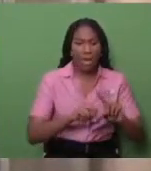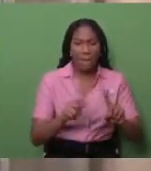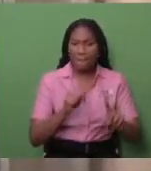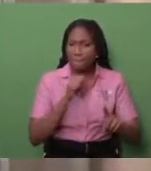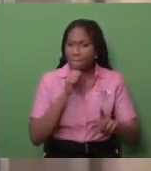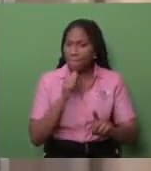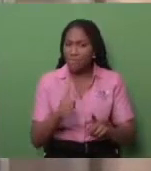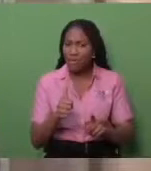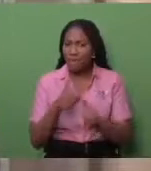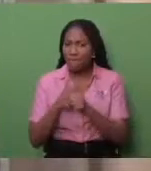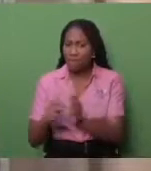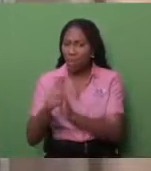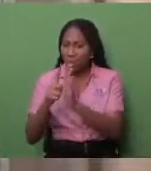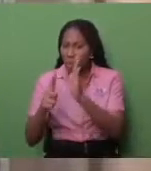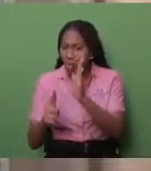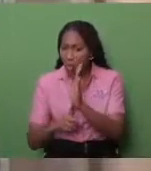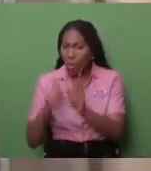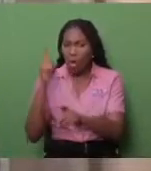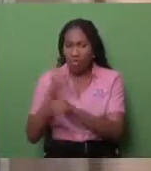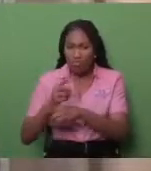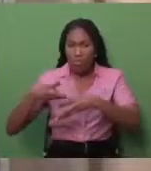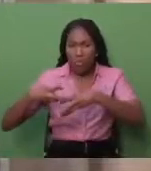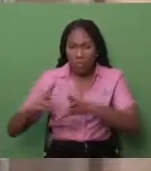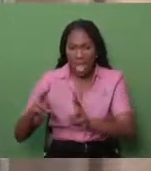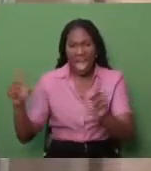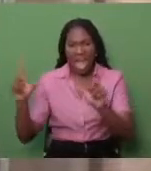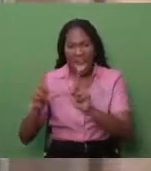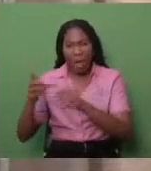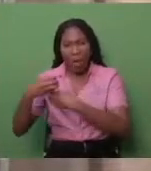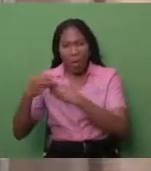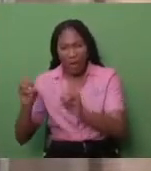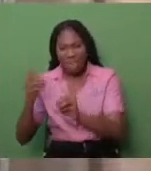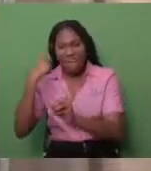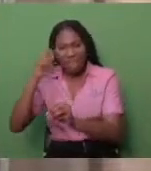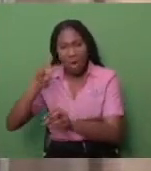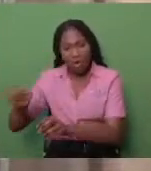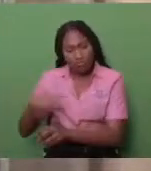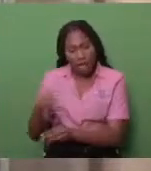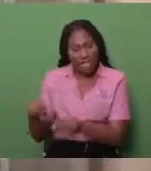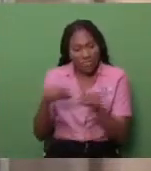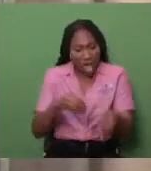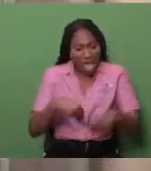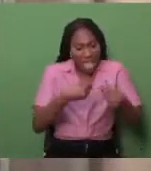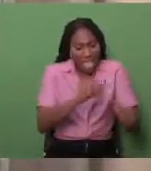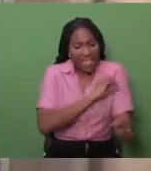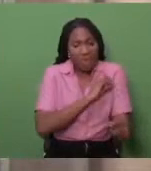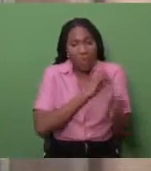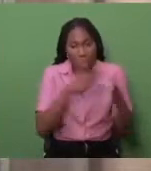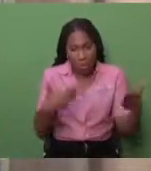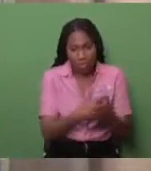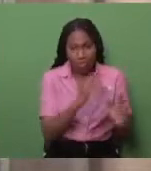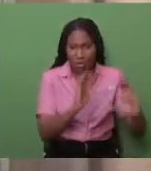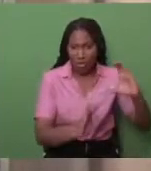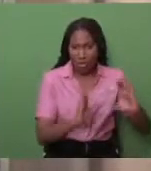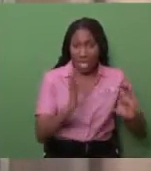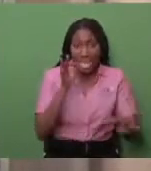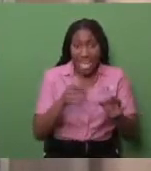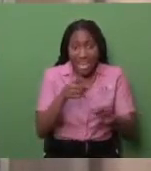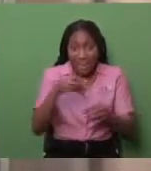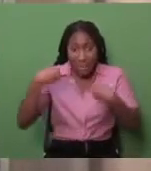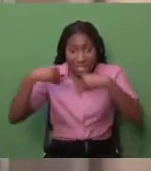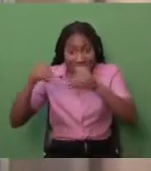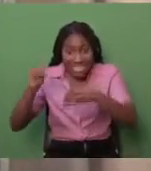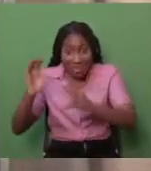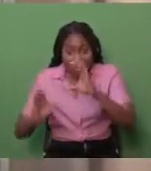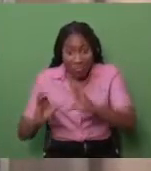law. Additionally, if such a person in public life fails to declare any sale of any assets, he's also in breach